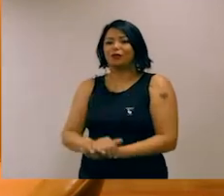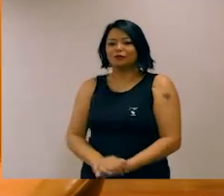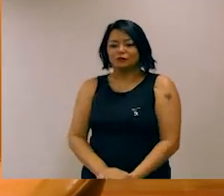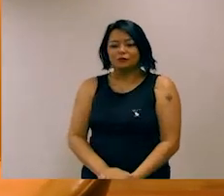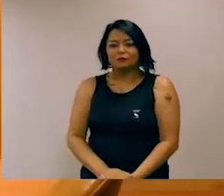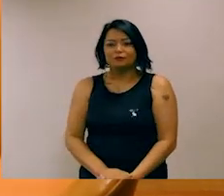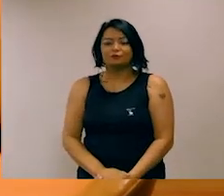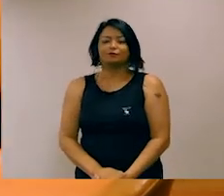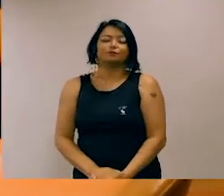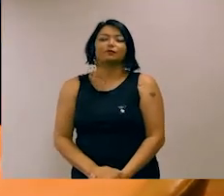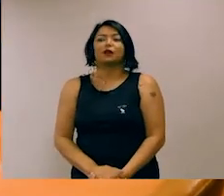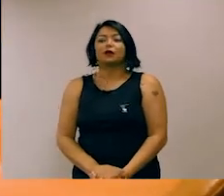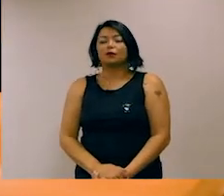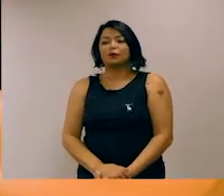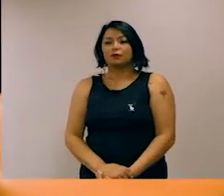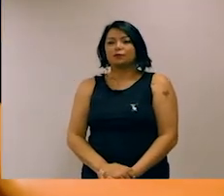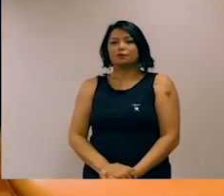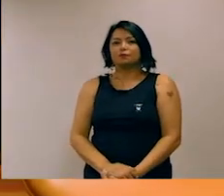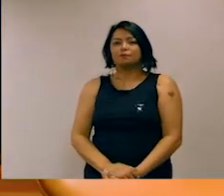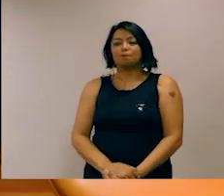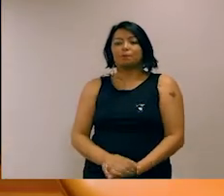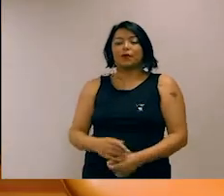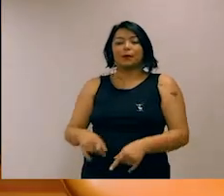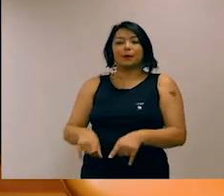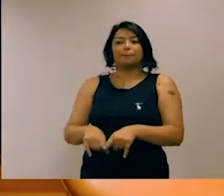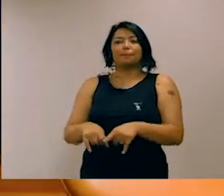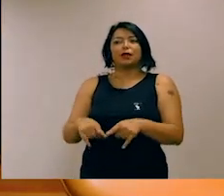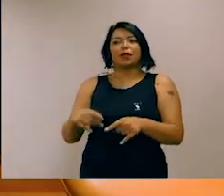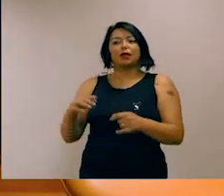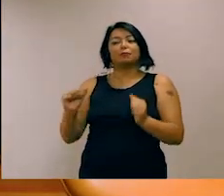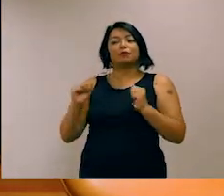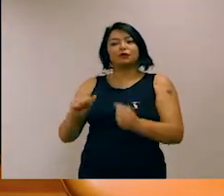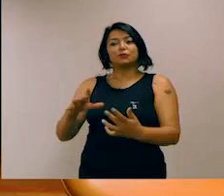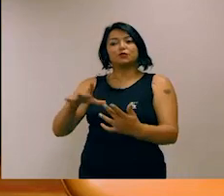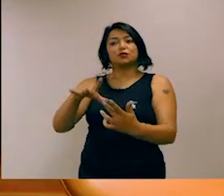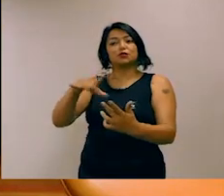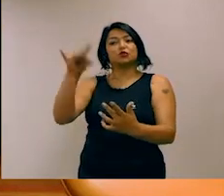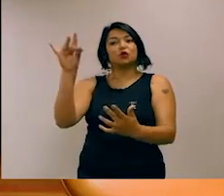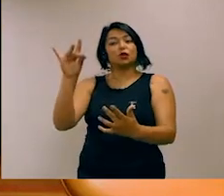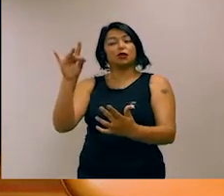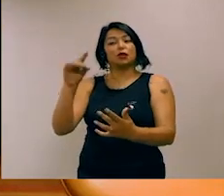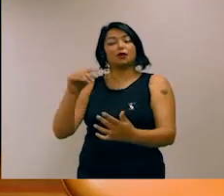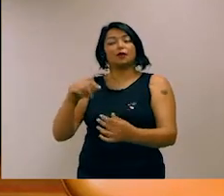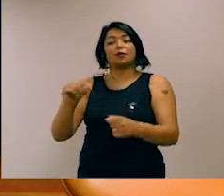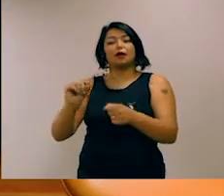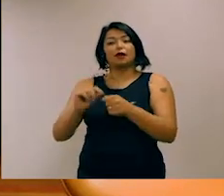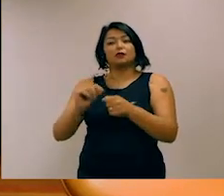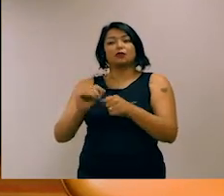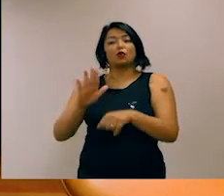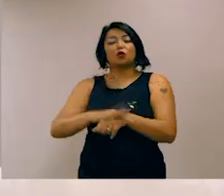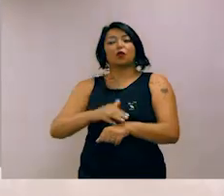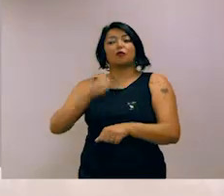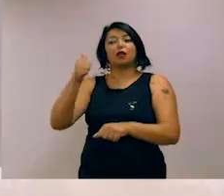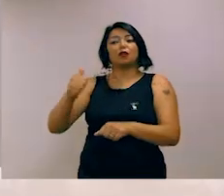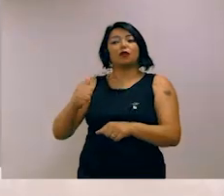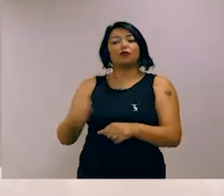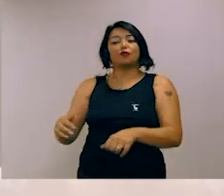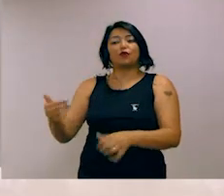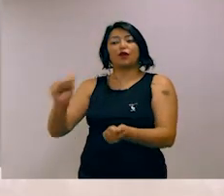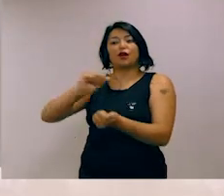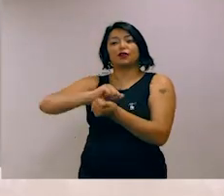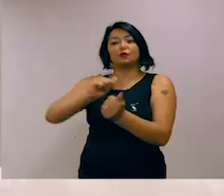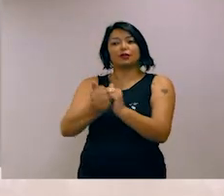However, maybe we can do something even a little bit better. And that's a conditional nudge or